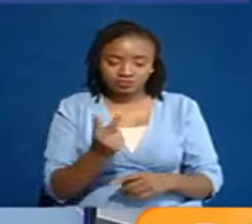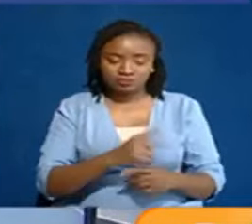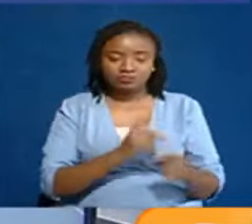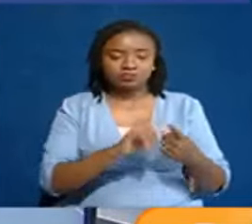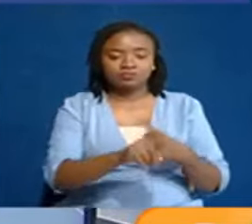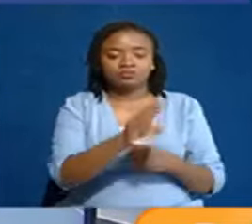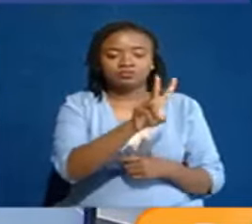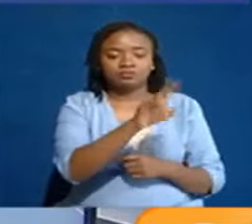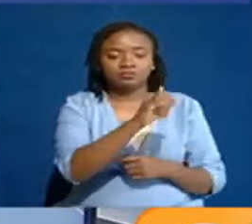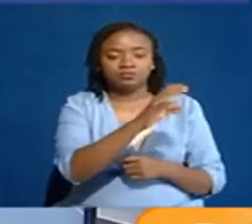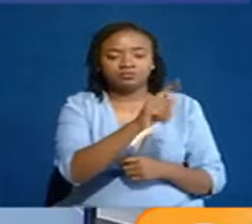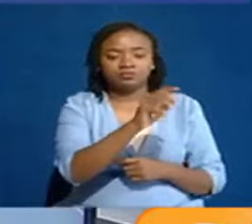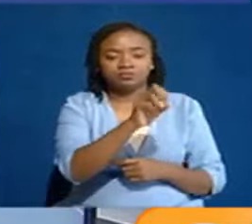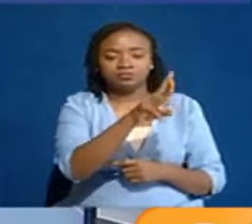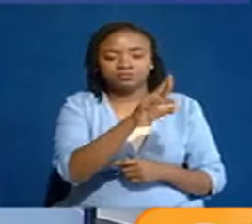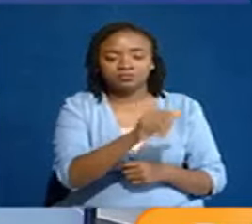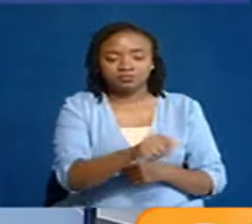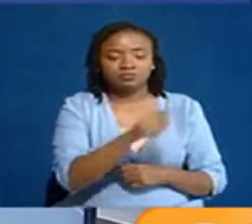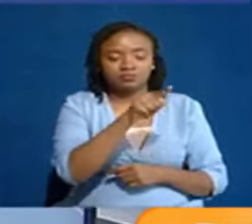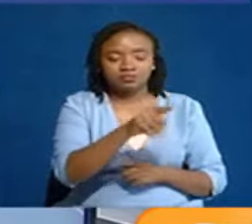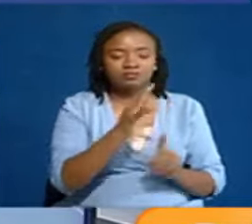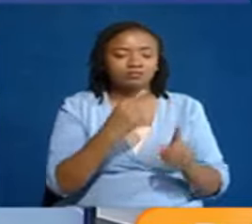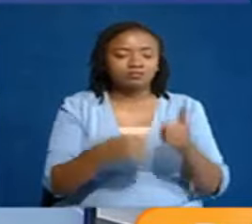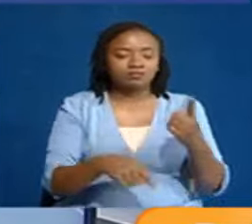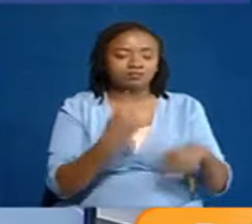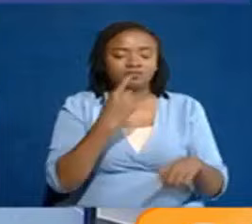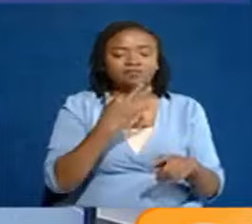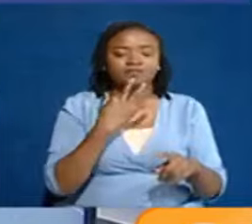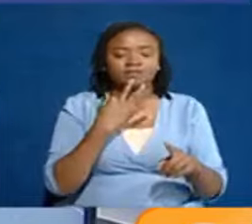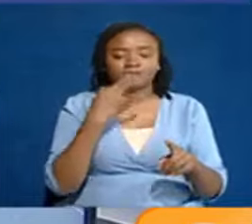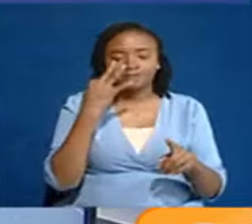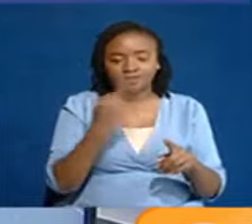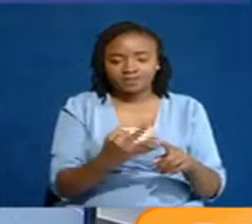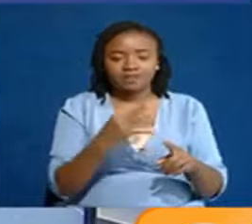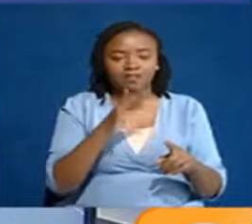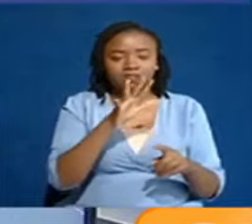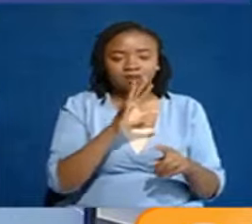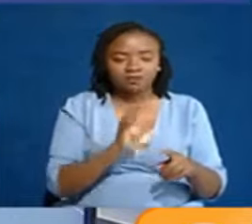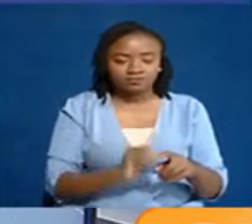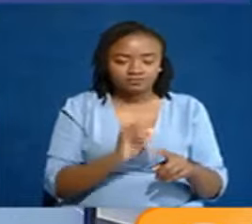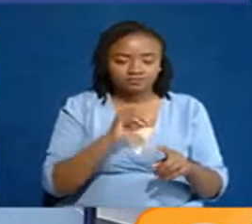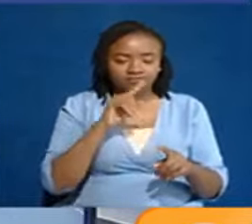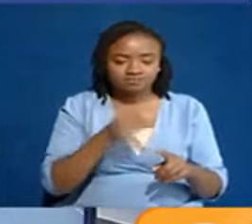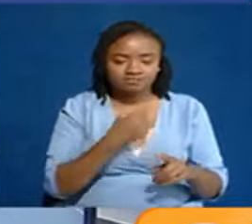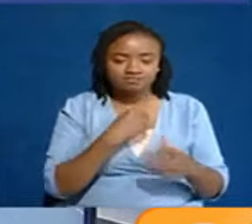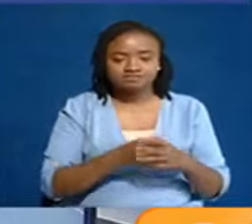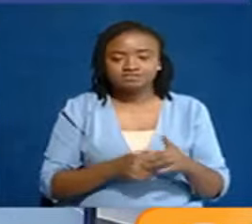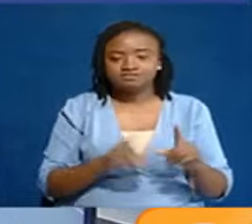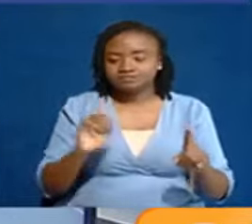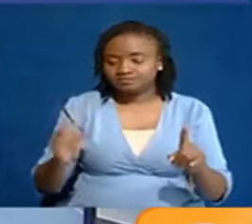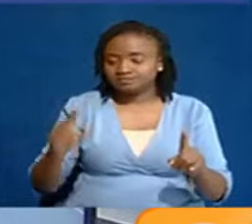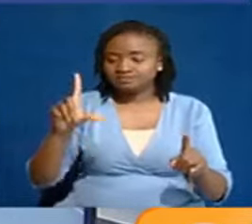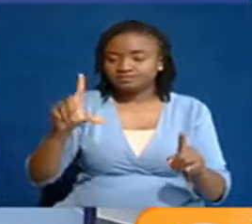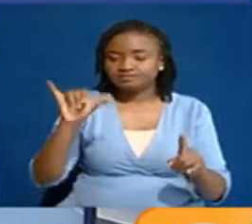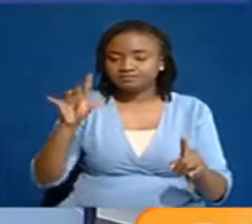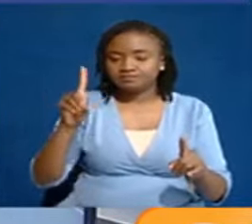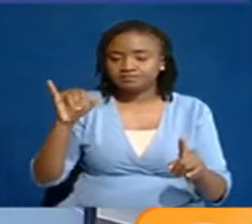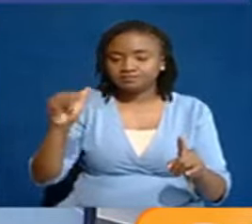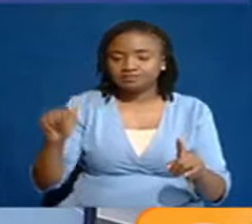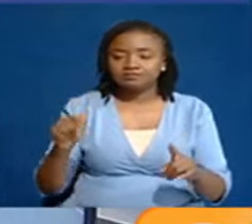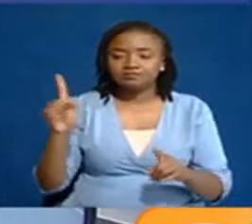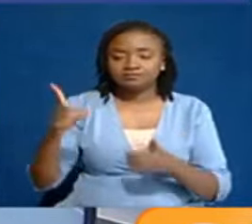a resident of Buruburu, is this week's winner of Jiomoshe na Aviator on Shabiki.com. Lydia and Njaki won